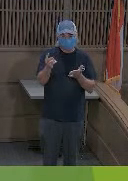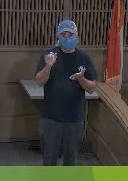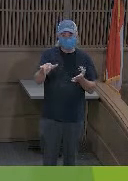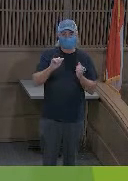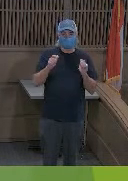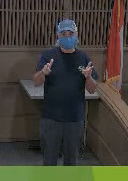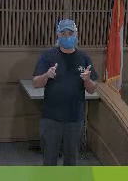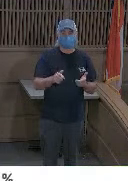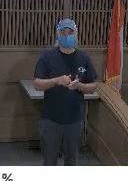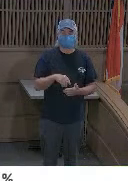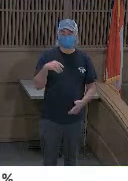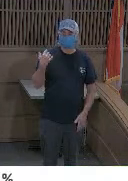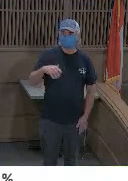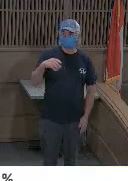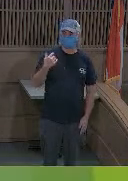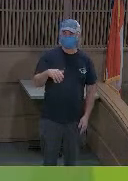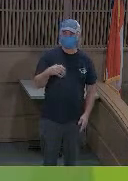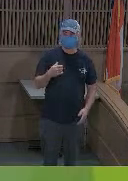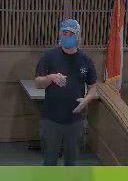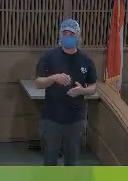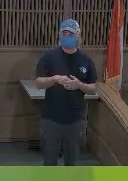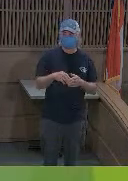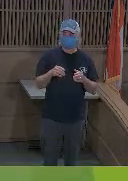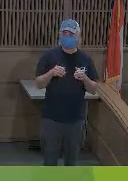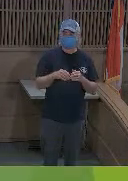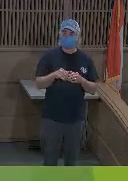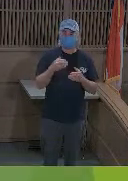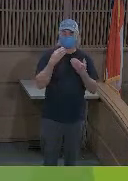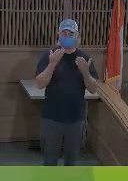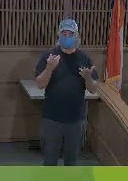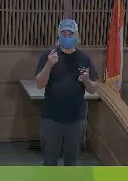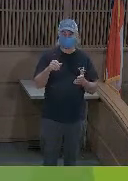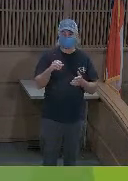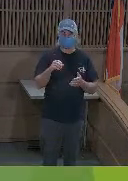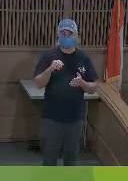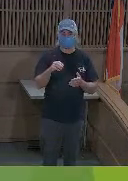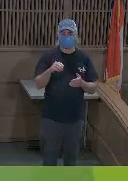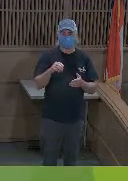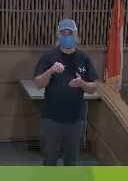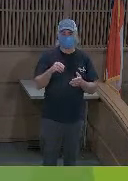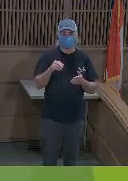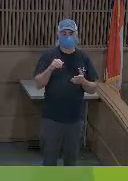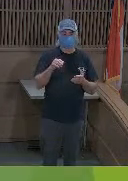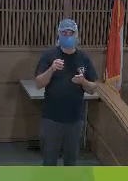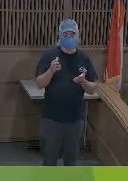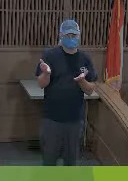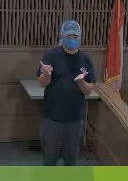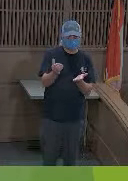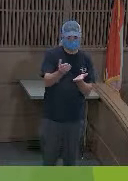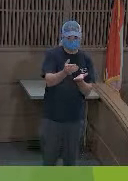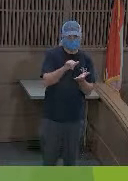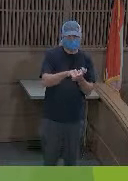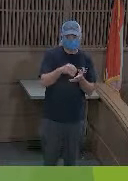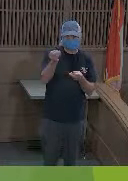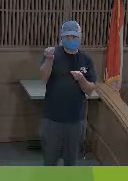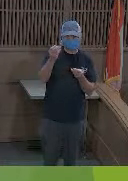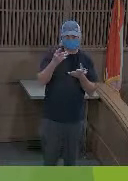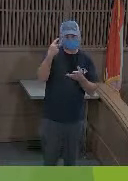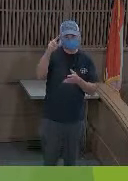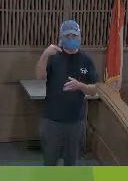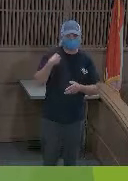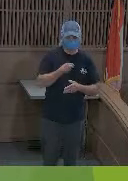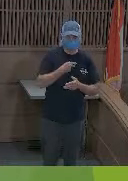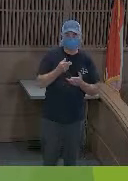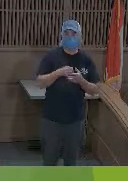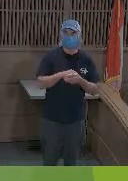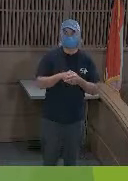to thank Mr. Carter for providing the information on the testing results. The next reports, I'll